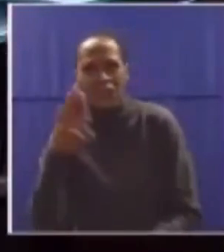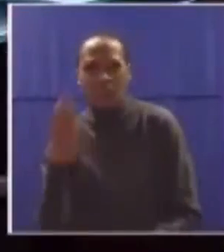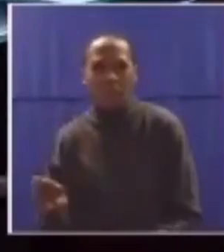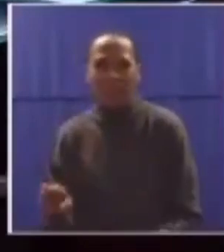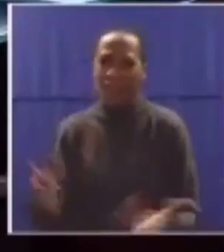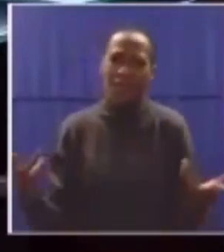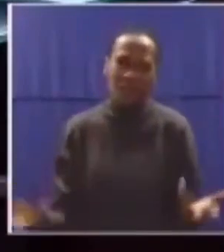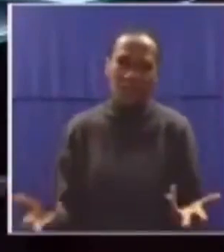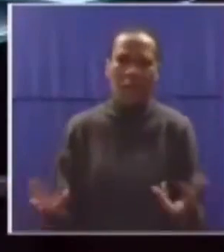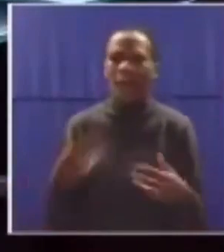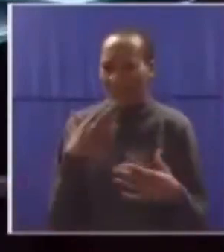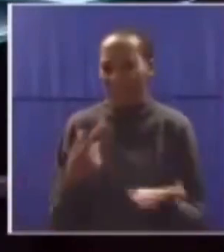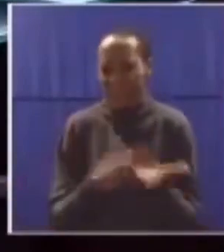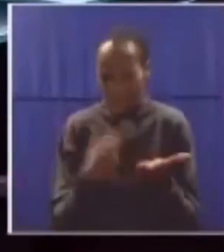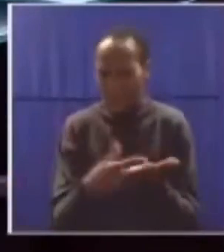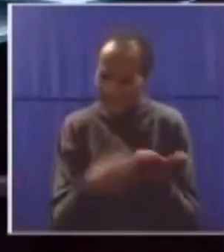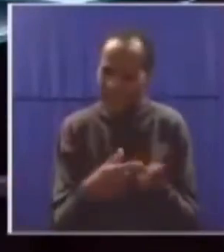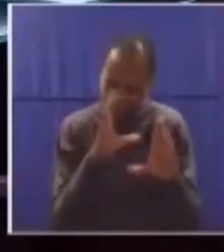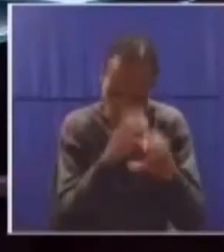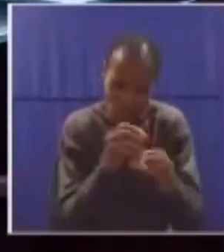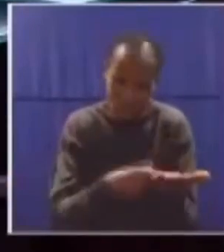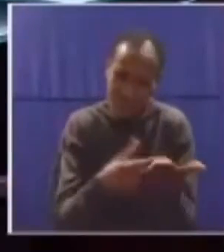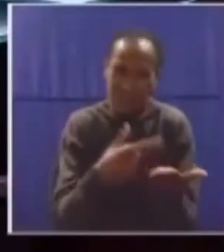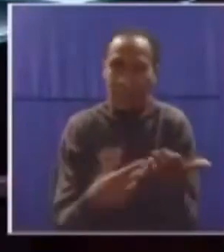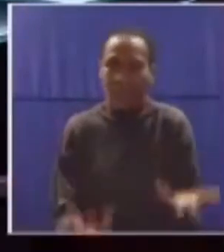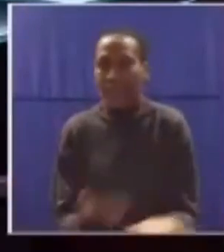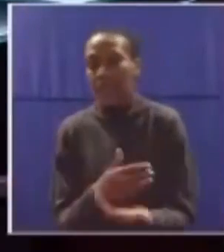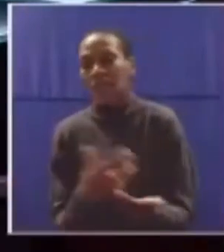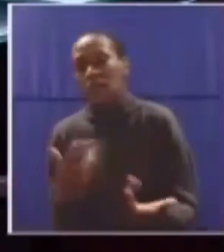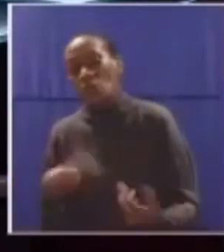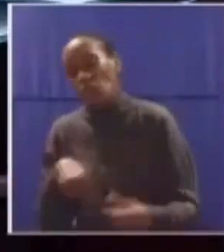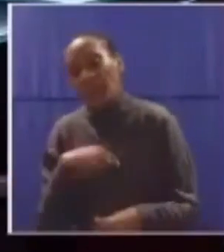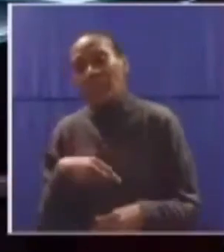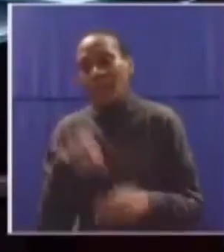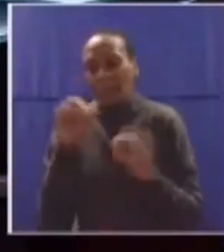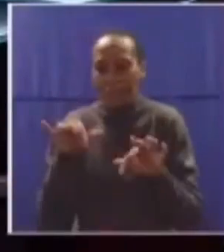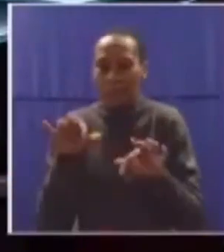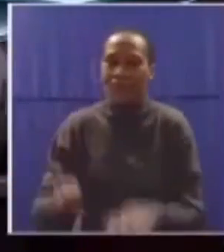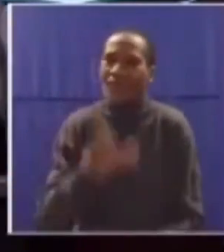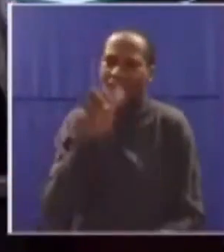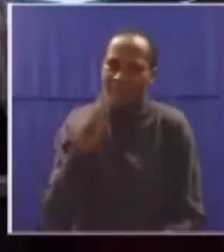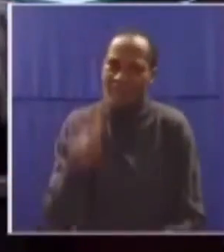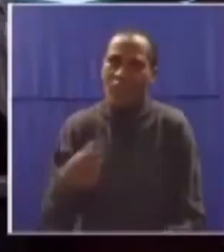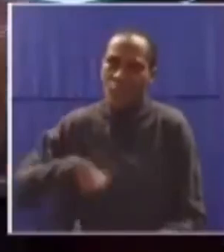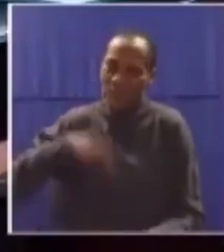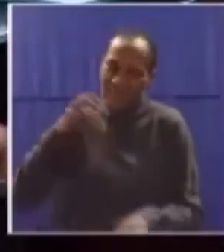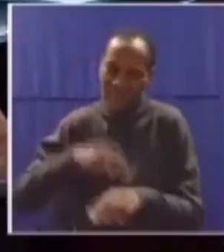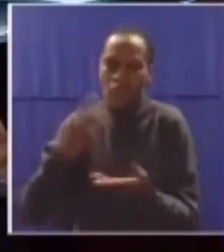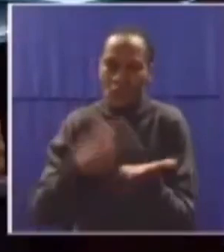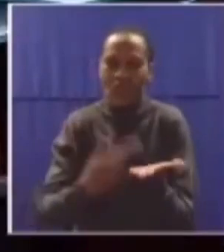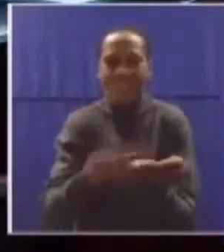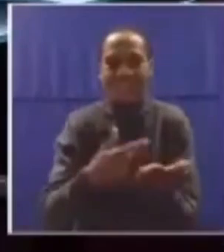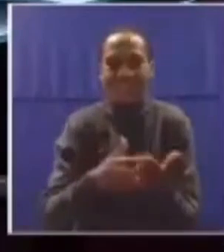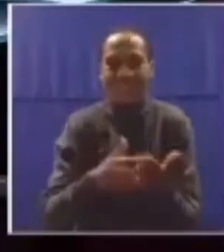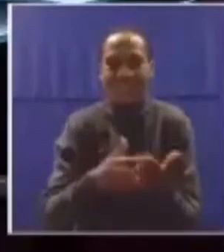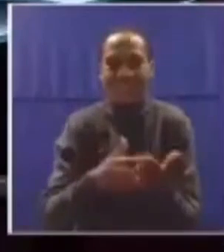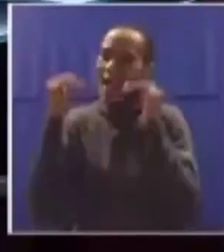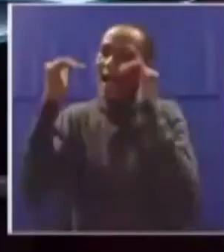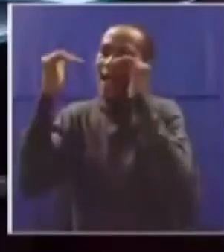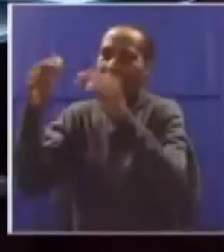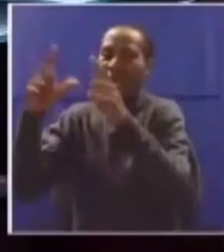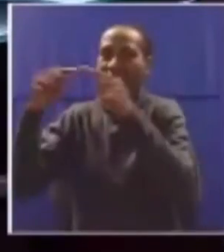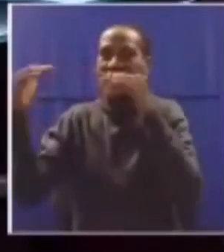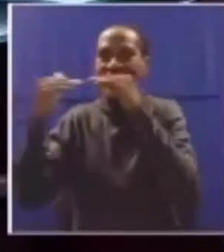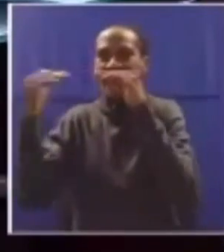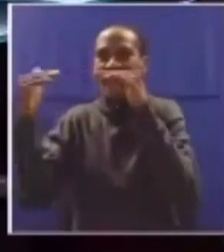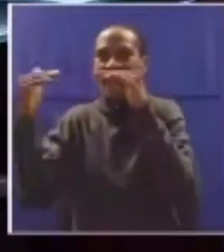things. Let's talk about the debate. At some stage, as fellow South Africans, let's talk about high level